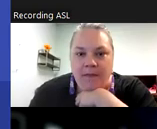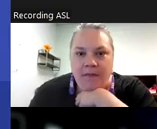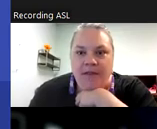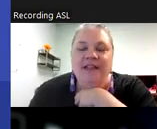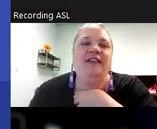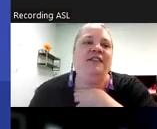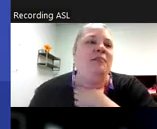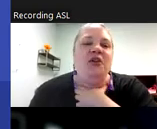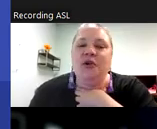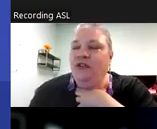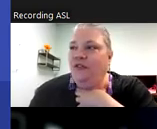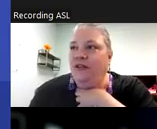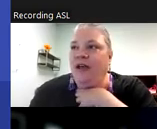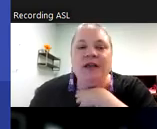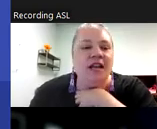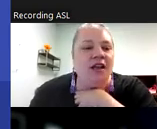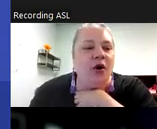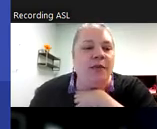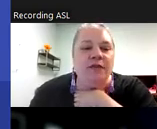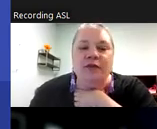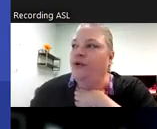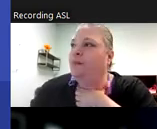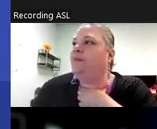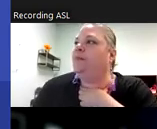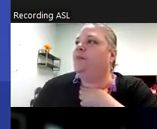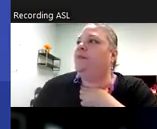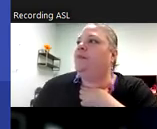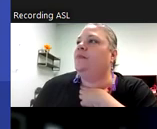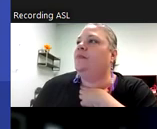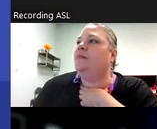Now can you see this? Looks beautiful. Oh, thank goodness. Okay.